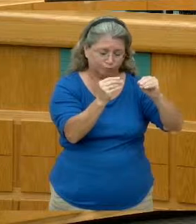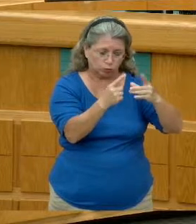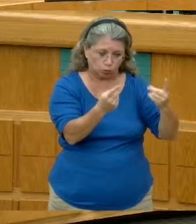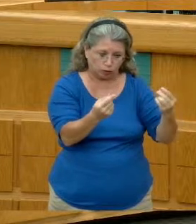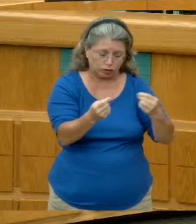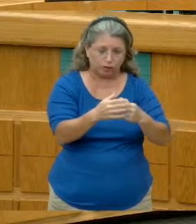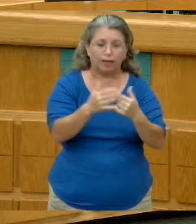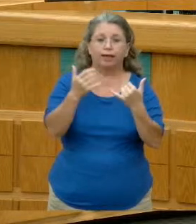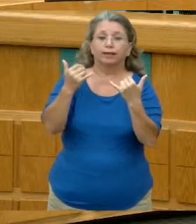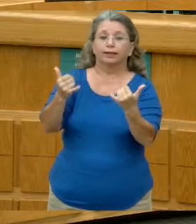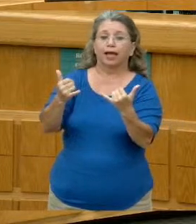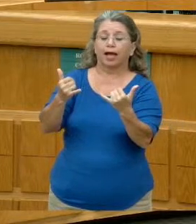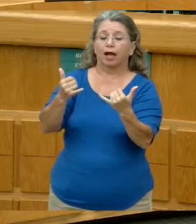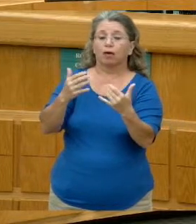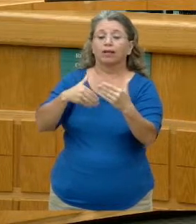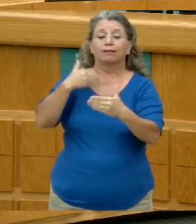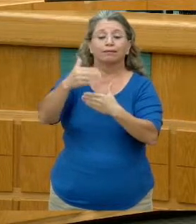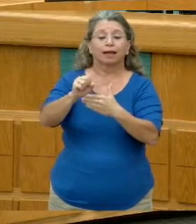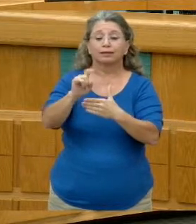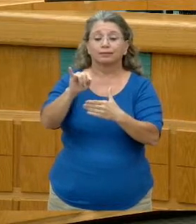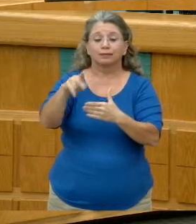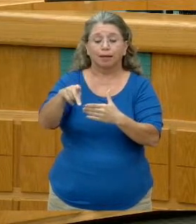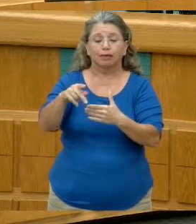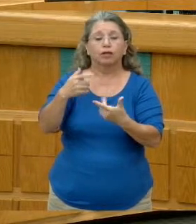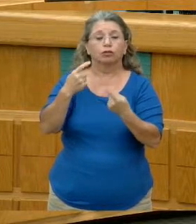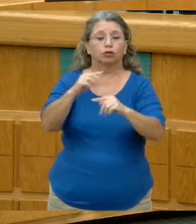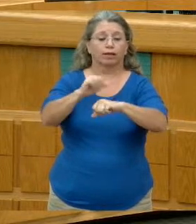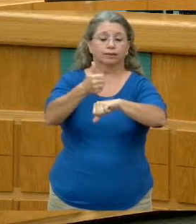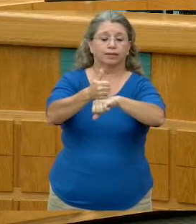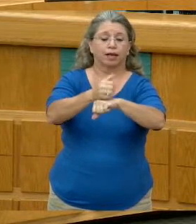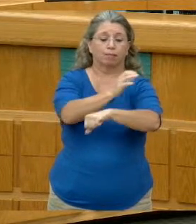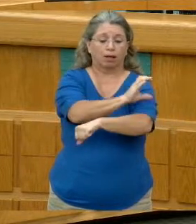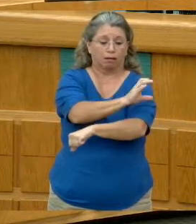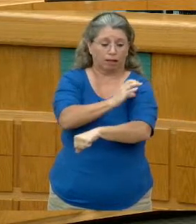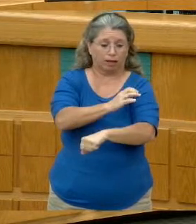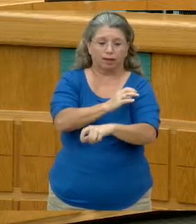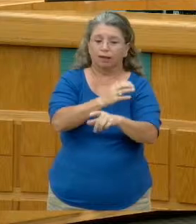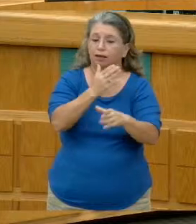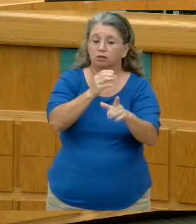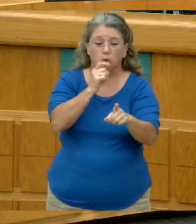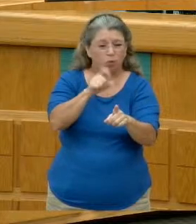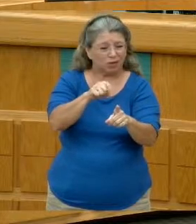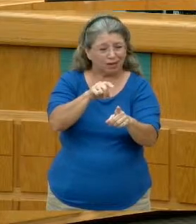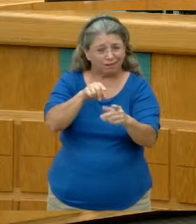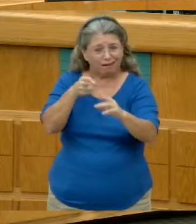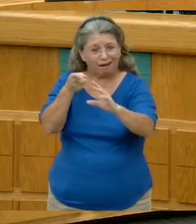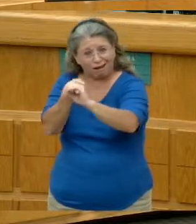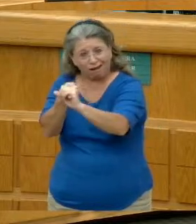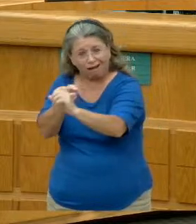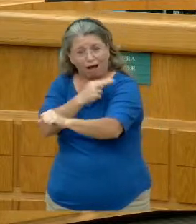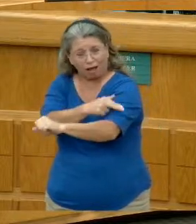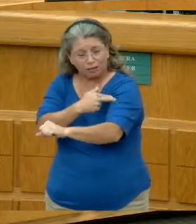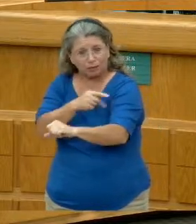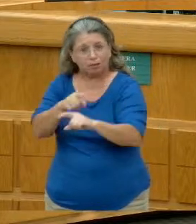get you a clinic where if you're not needing hospitalization, but you need some care, we can provide that too.